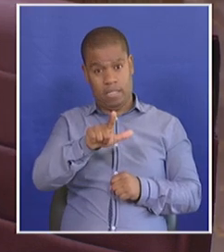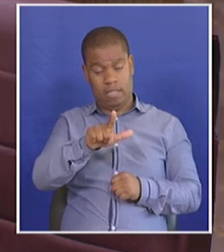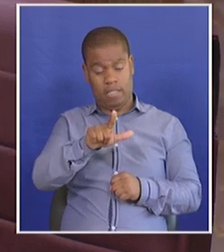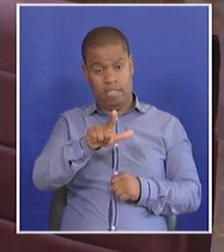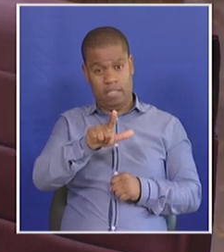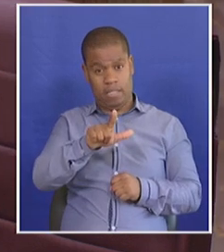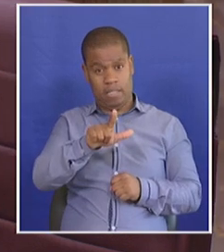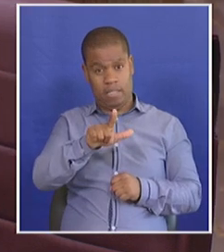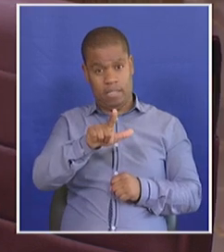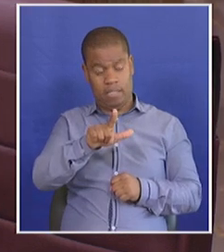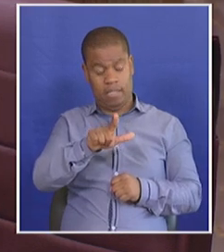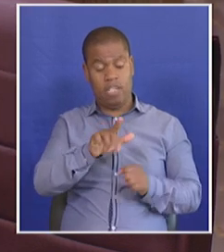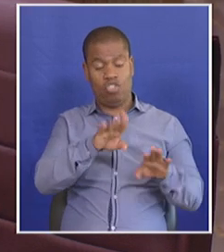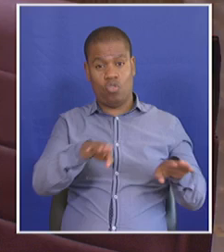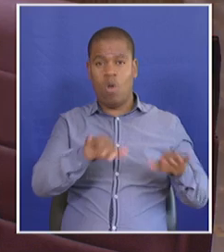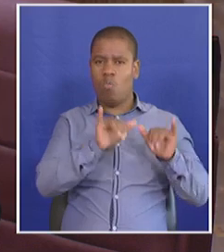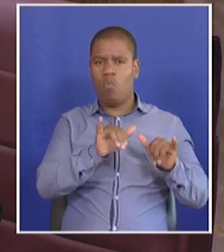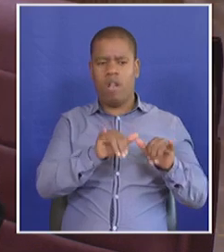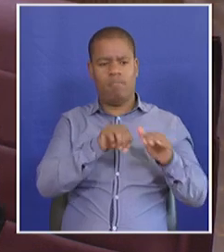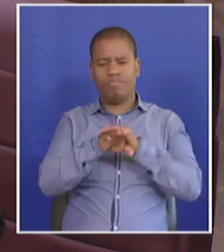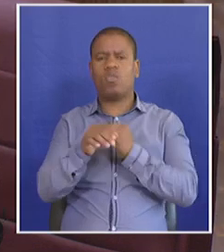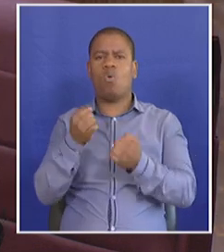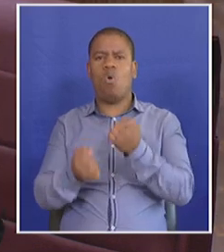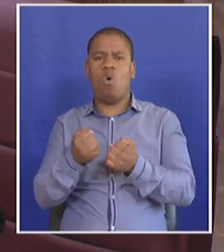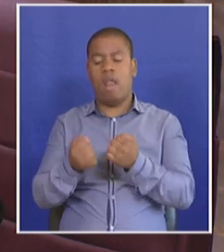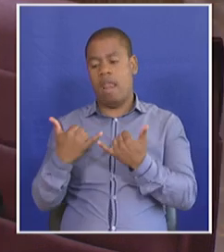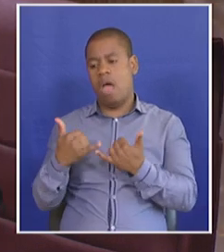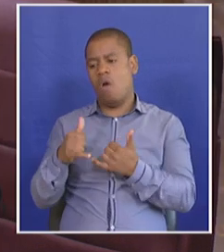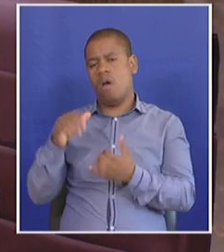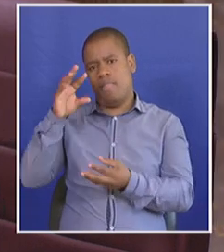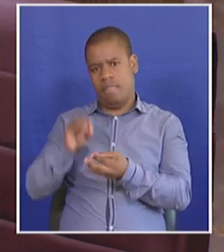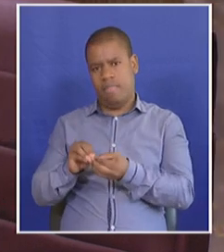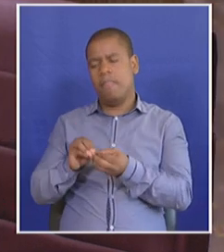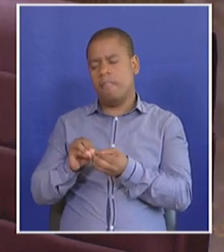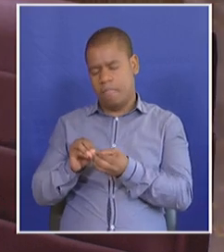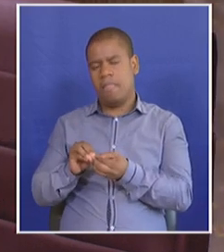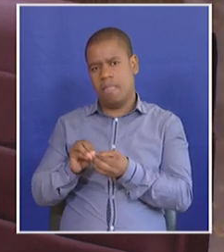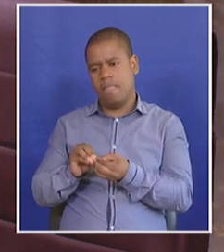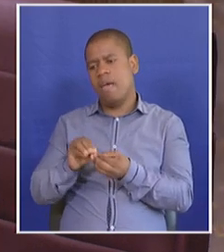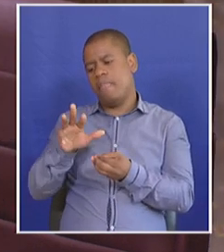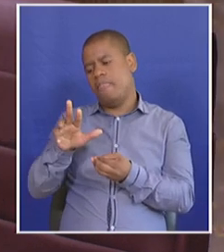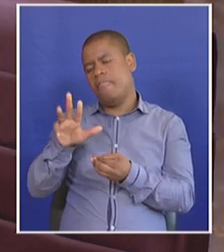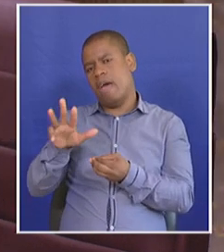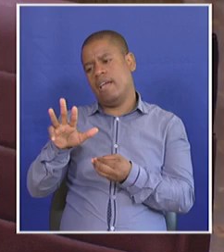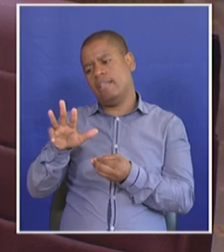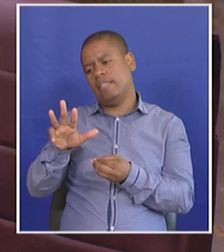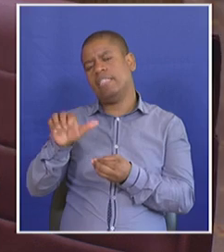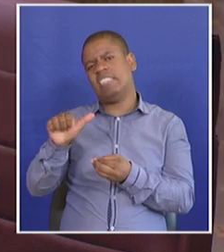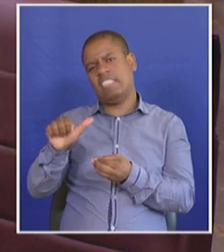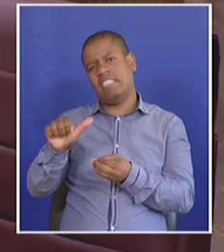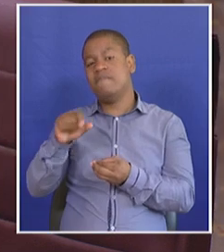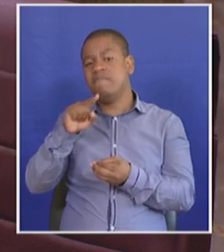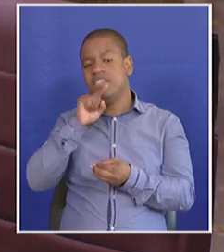children in prison. Currently, the figure, as I gave, is 96, so that's a 21%, sorry, that's an 18%